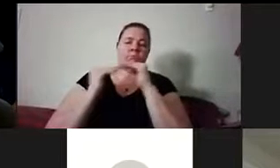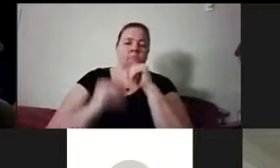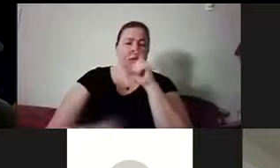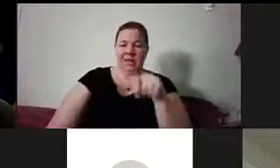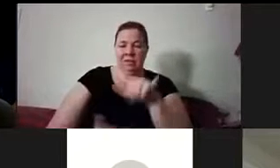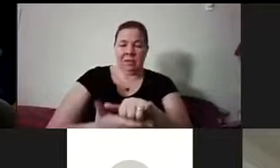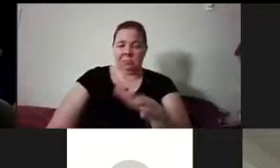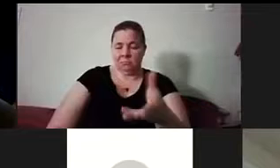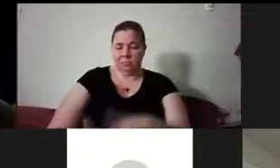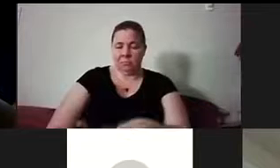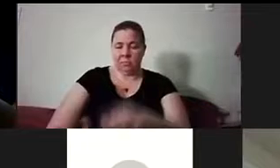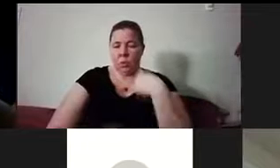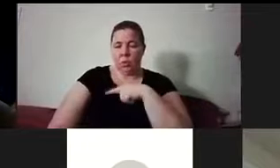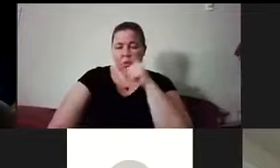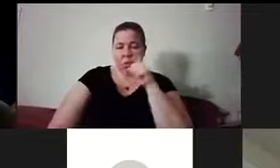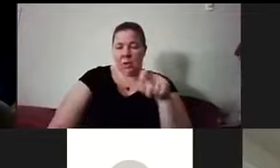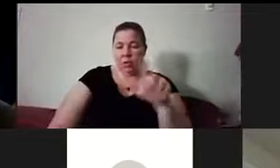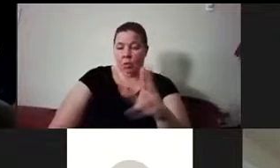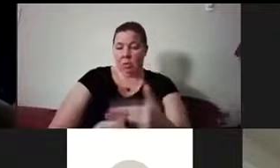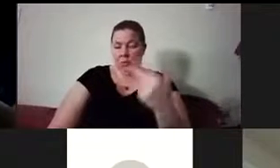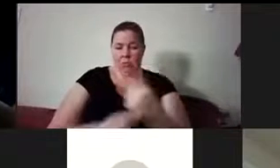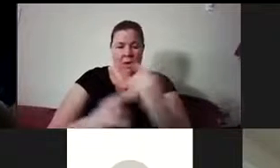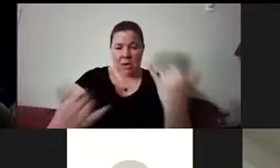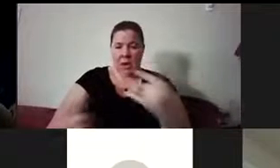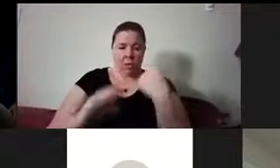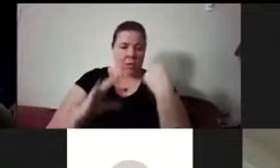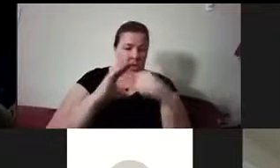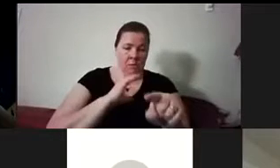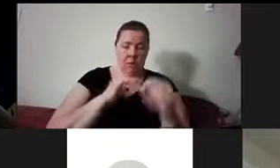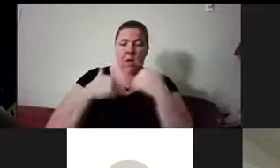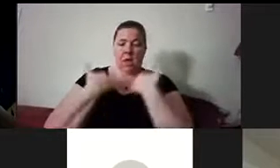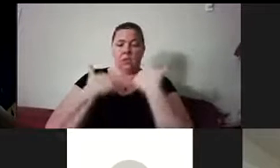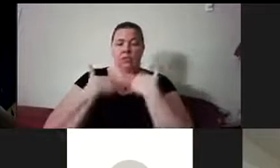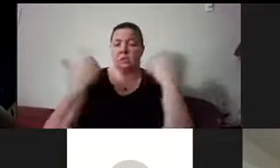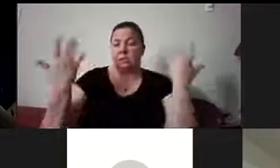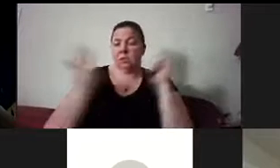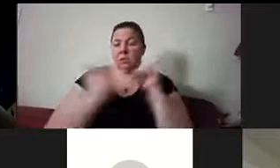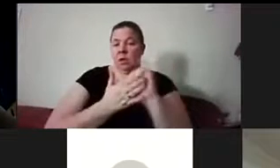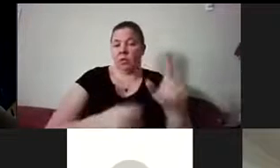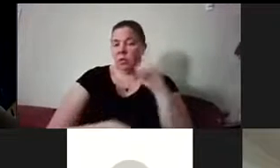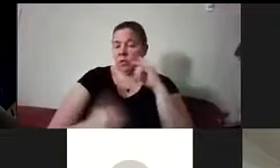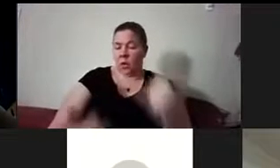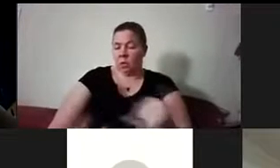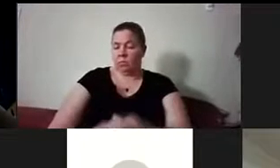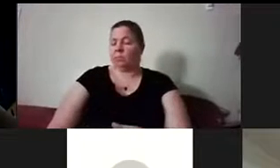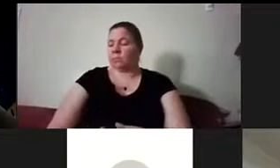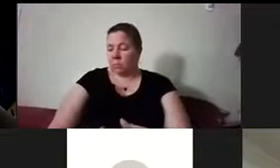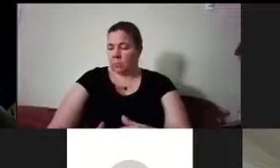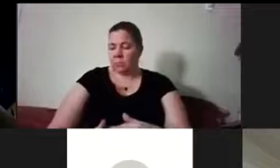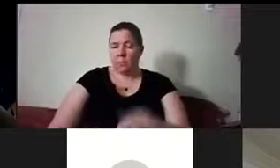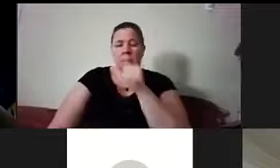that. We don't need that. All we need is your name, an email address, and that's it. You're good to go, right? And a